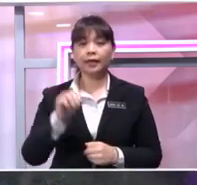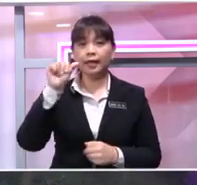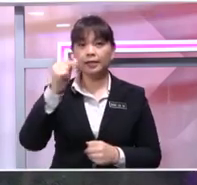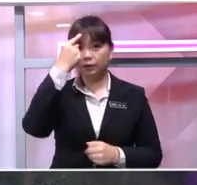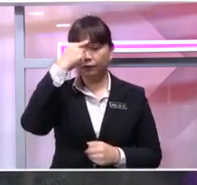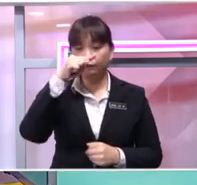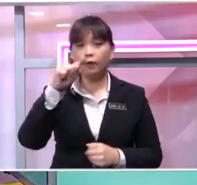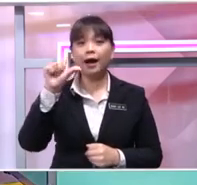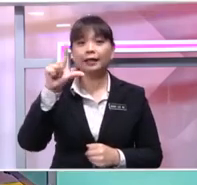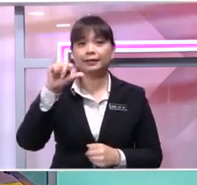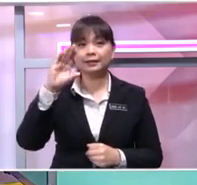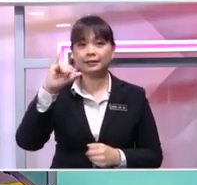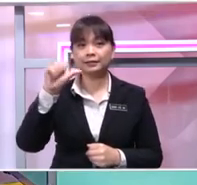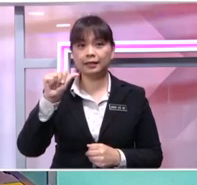Yep.